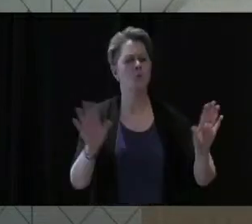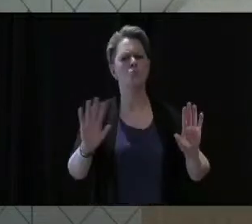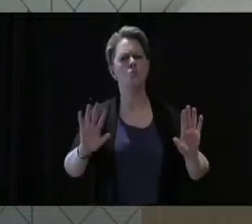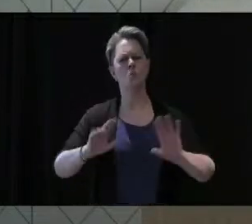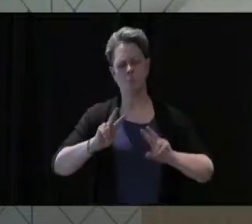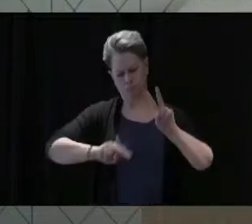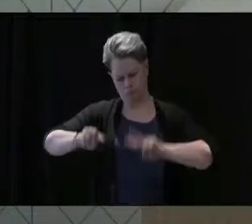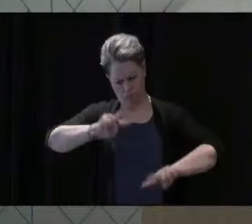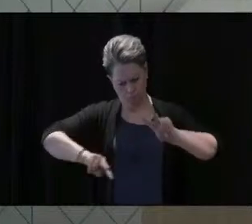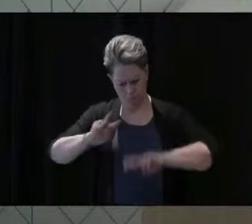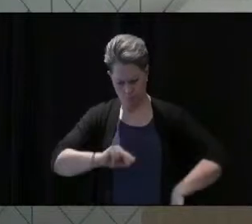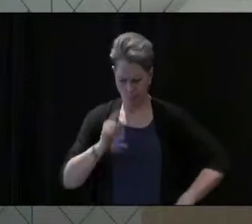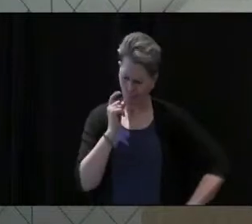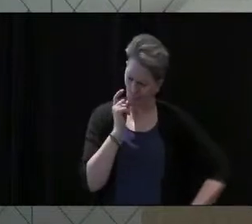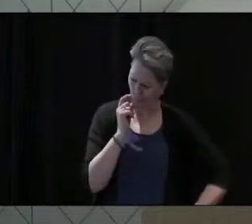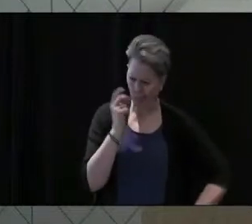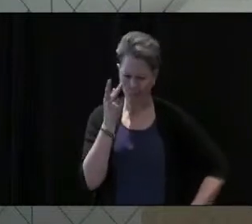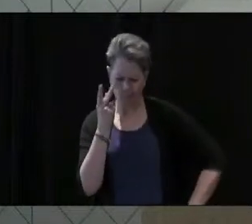are good enough.